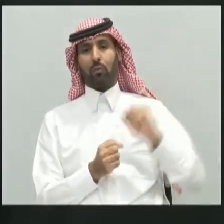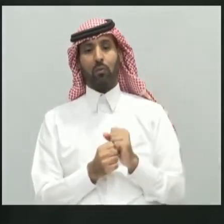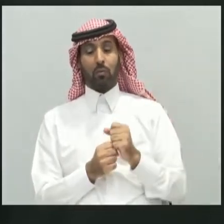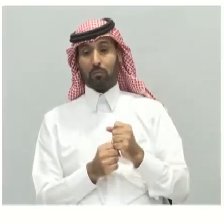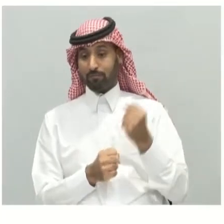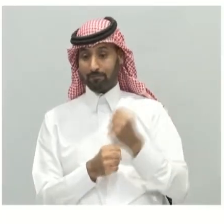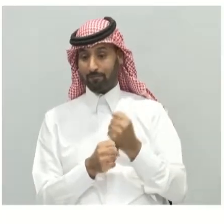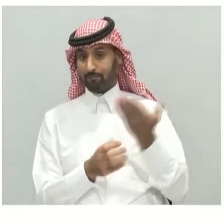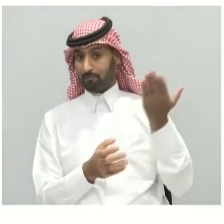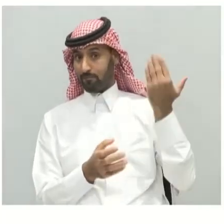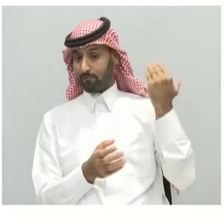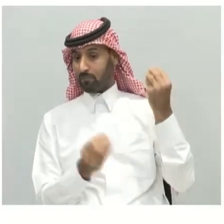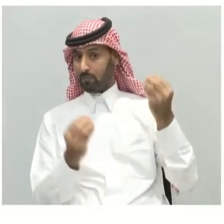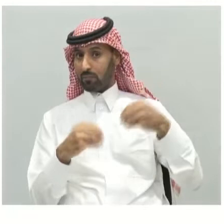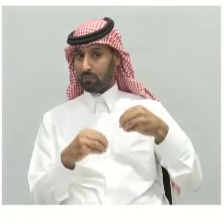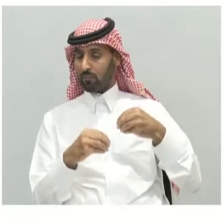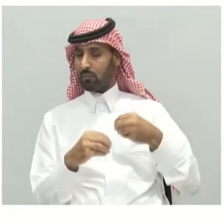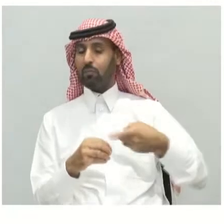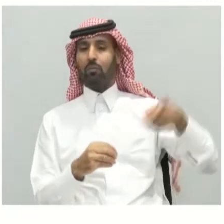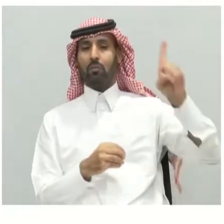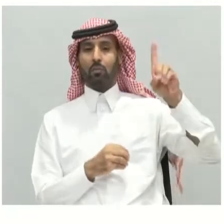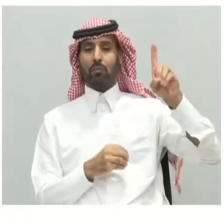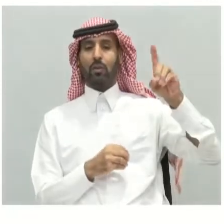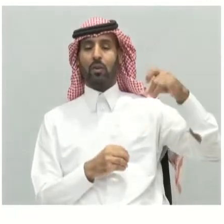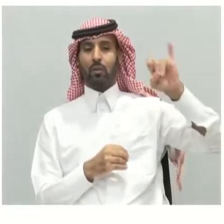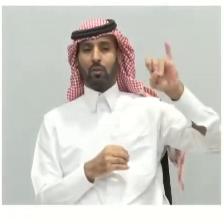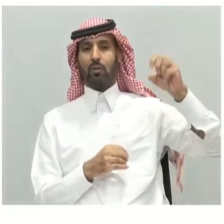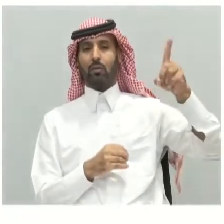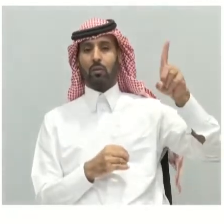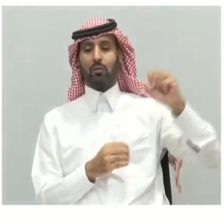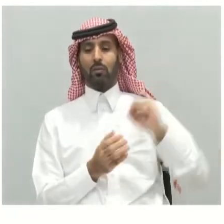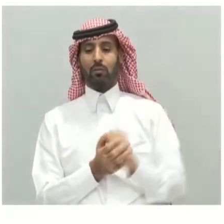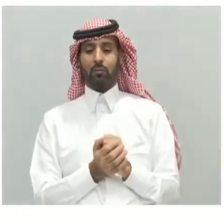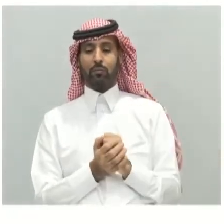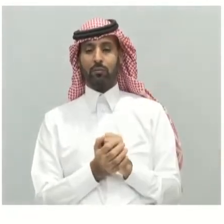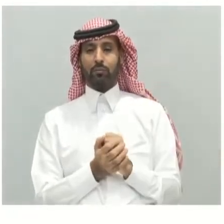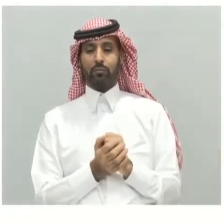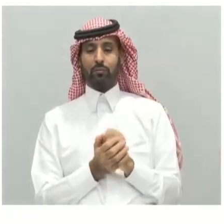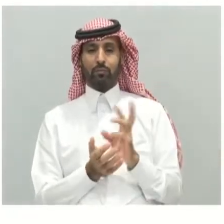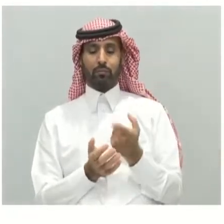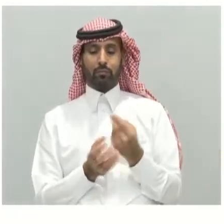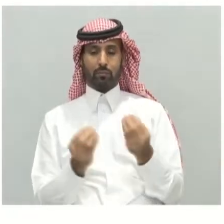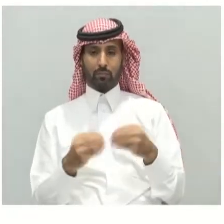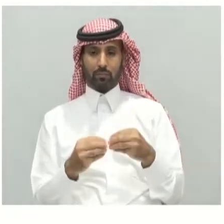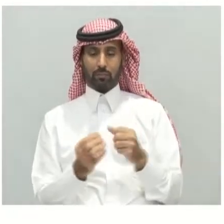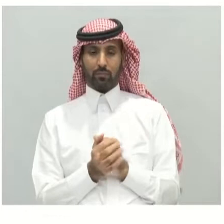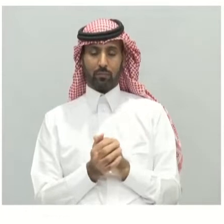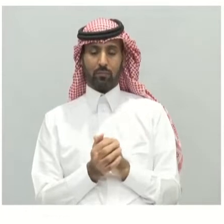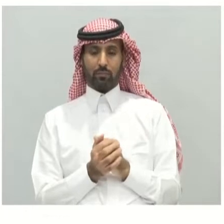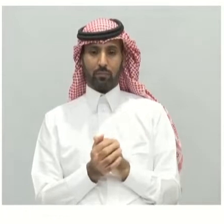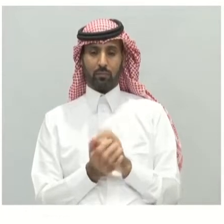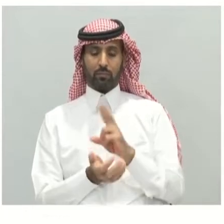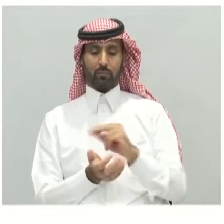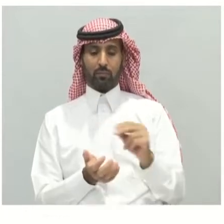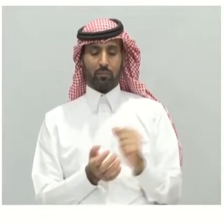past, we used did. Okay? So with the negative, how do we form it? We have he and she, all of